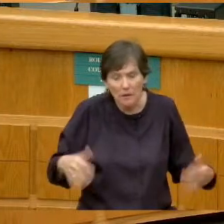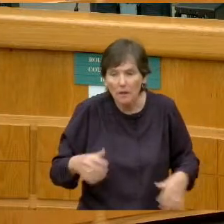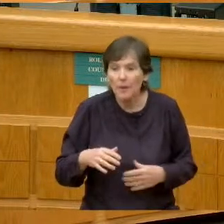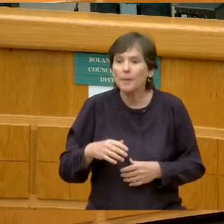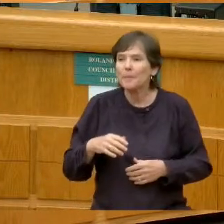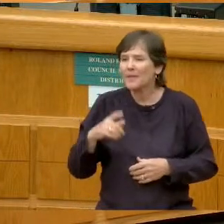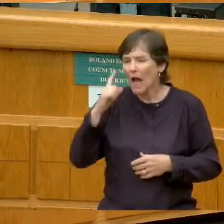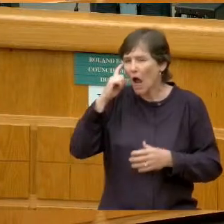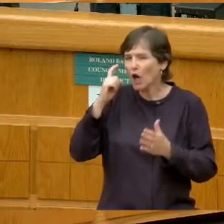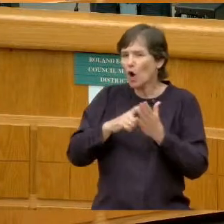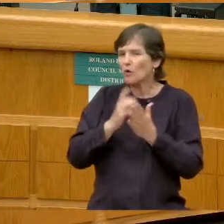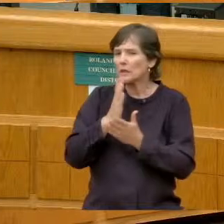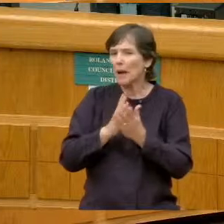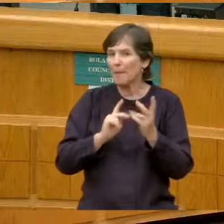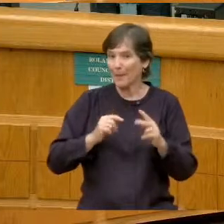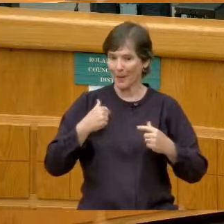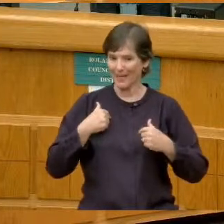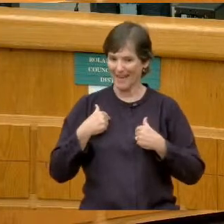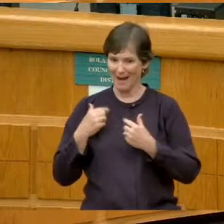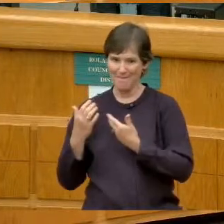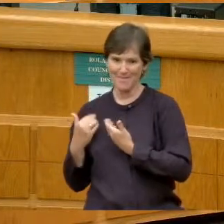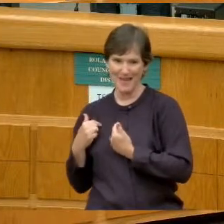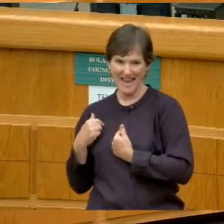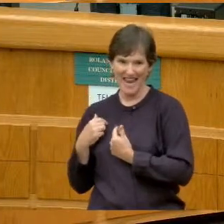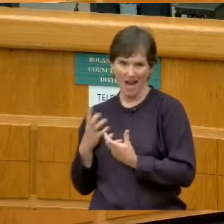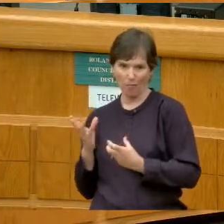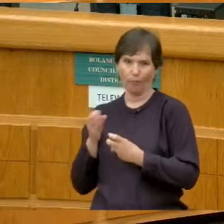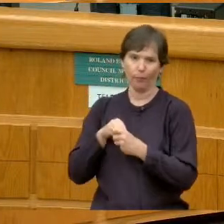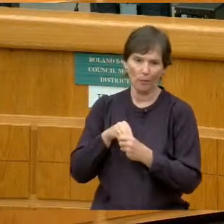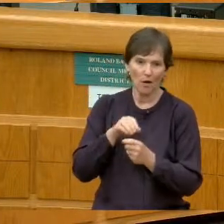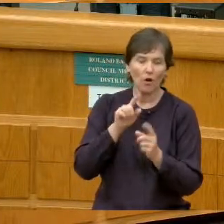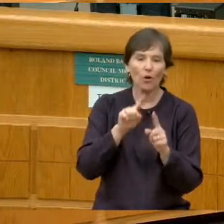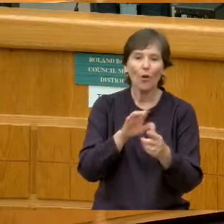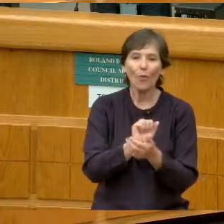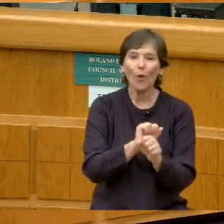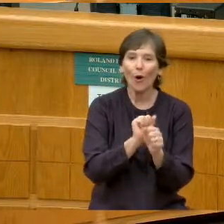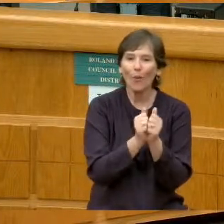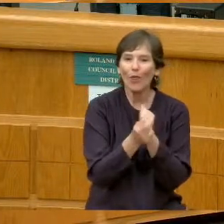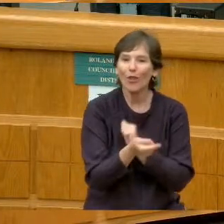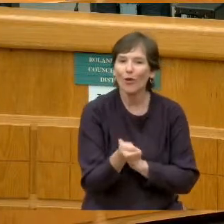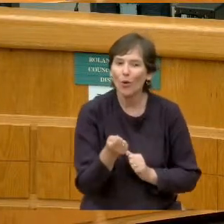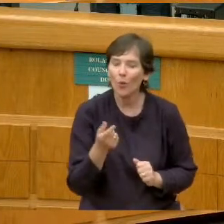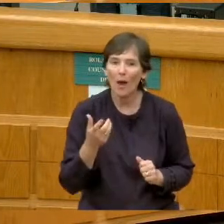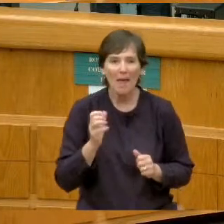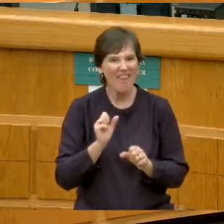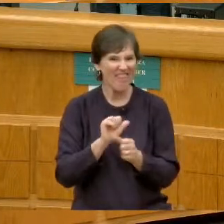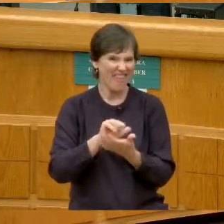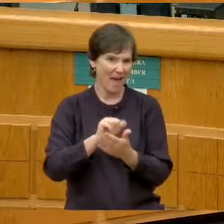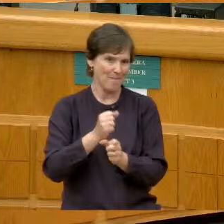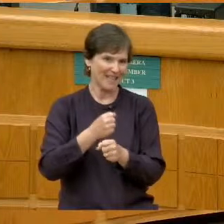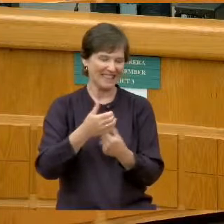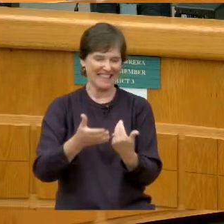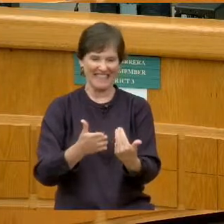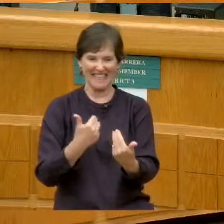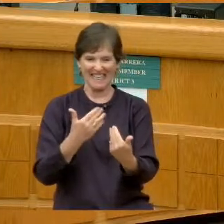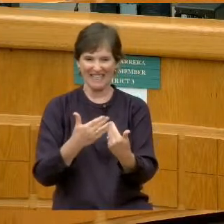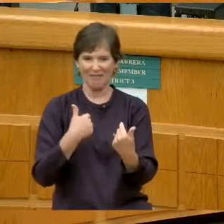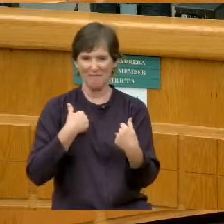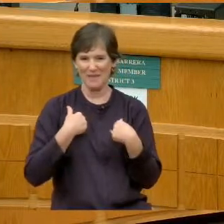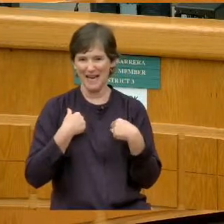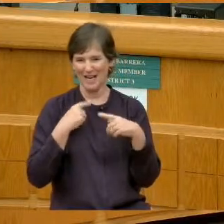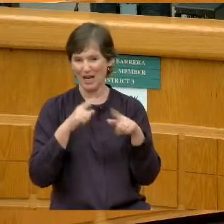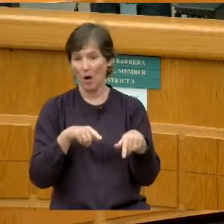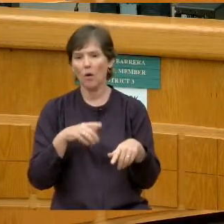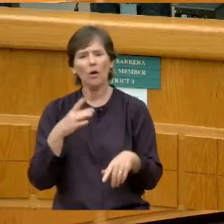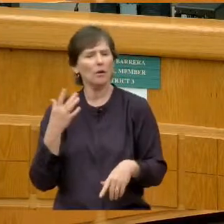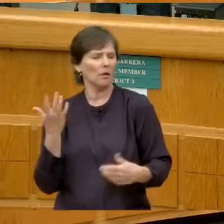sick. Having a suppressed immune system makes it super easy for me to replicate, and I agree with you. Why not go to work while